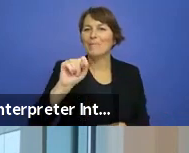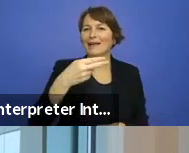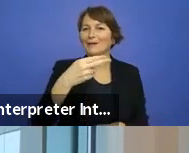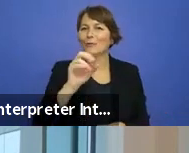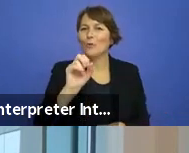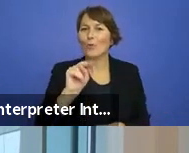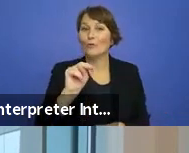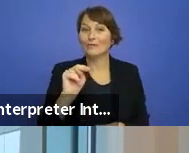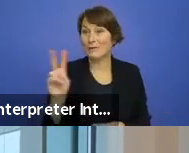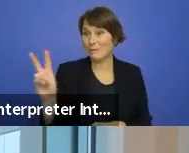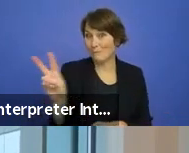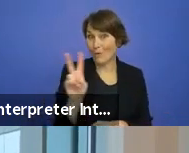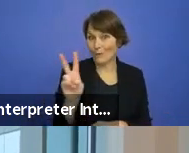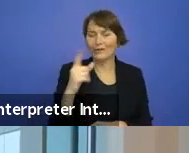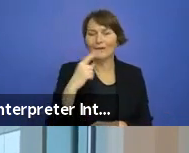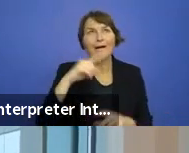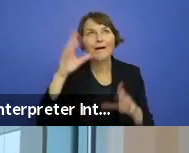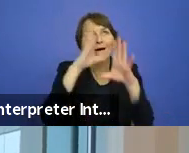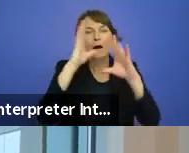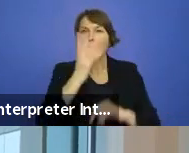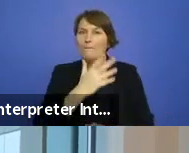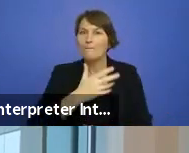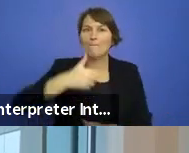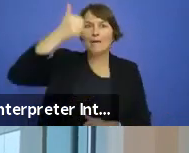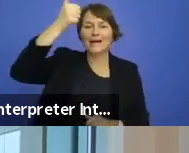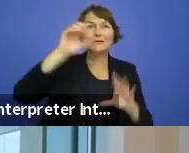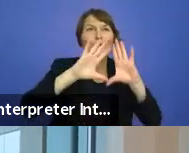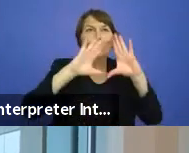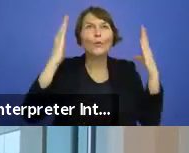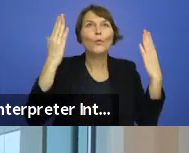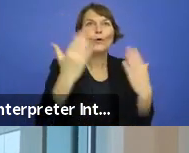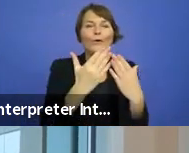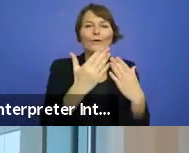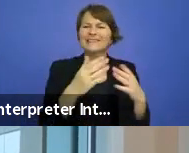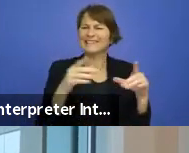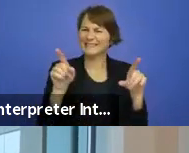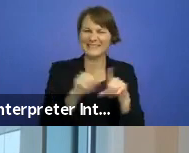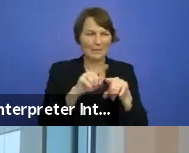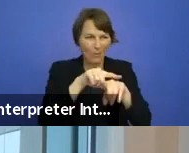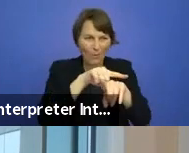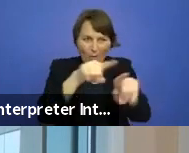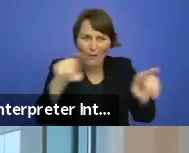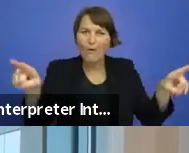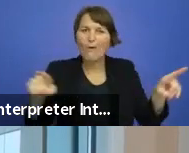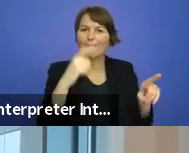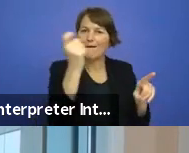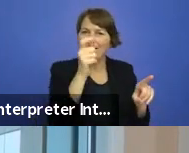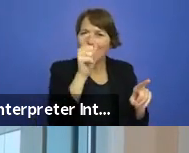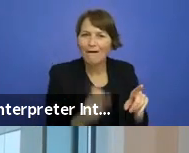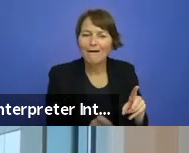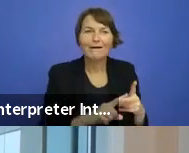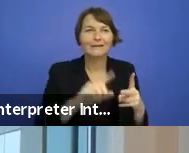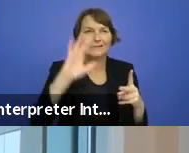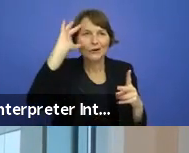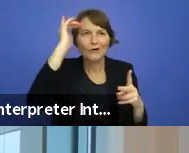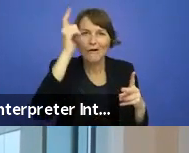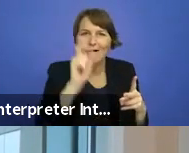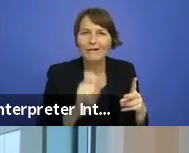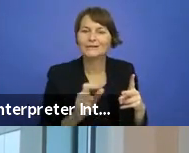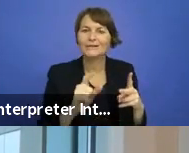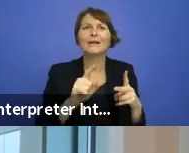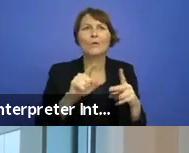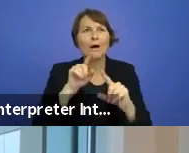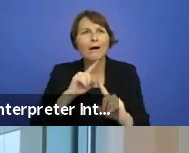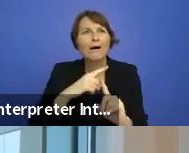besseren Welt werden Künstlerinnen und Künstler auch in Zukunft Mut und Aufbruchsstimmung wecken. Damit werden sie Menschen